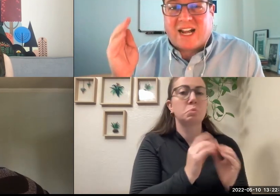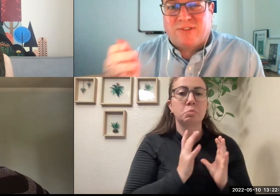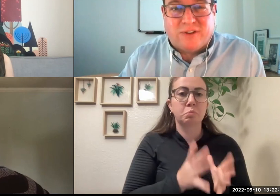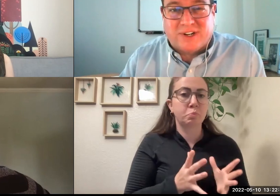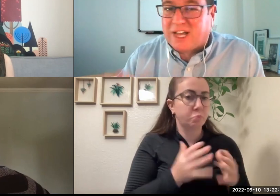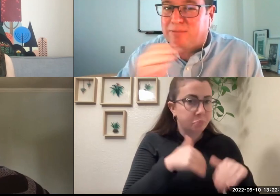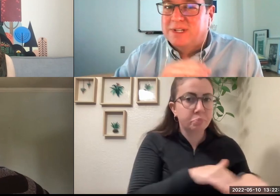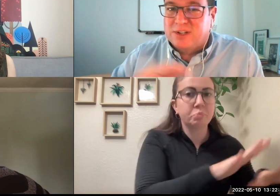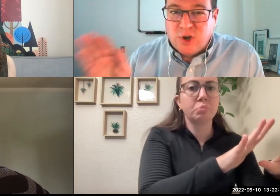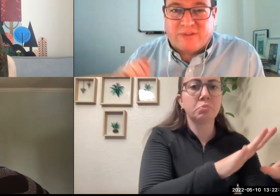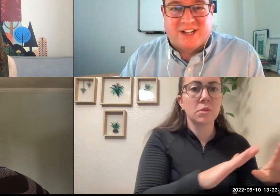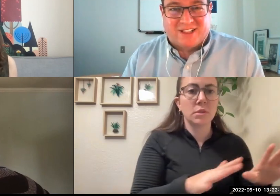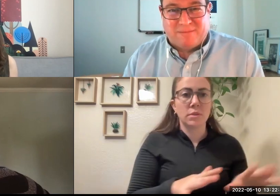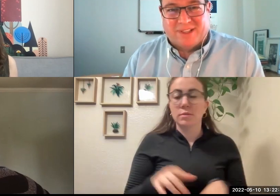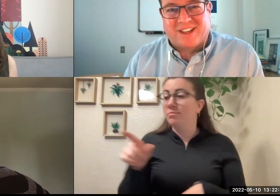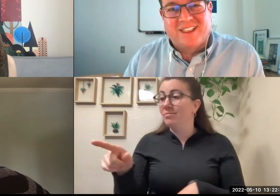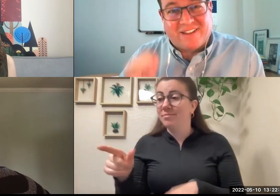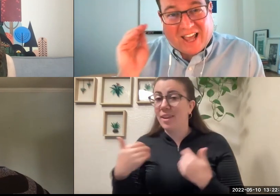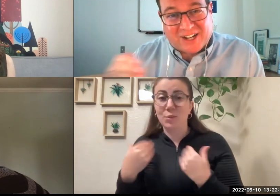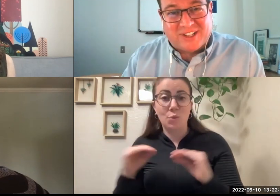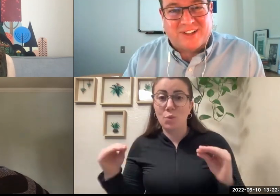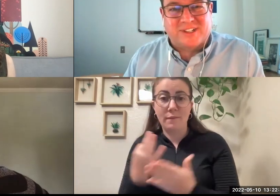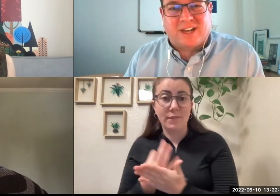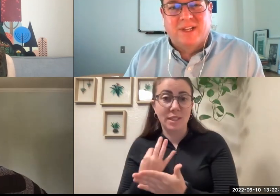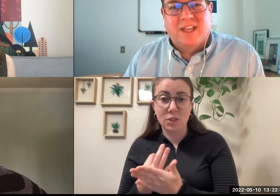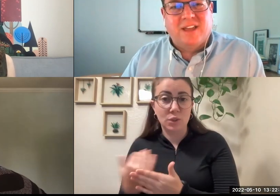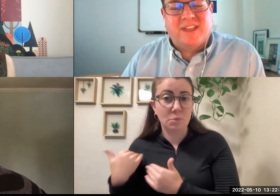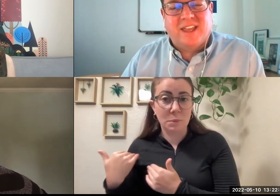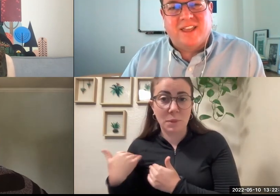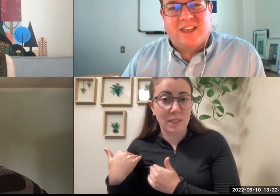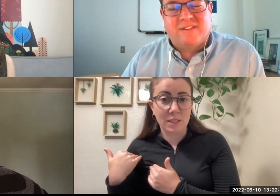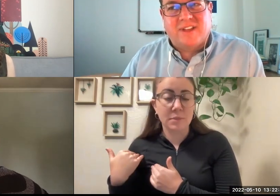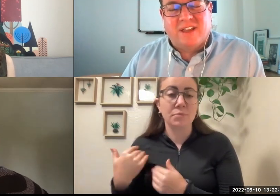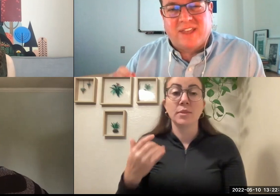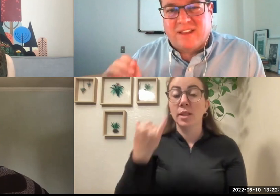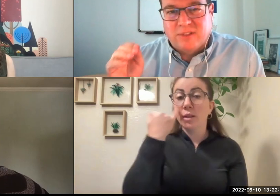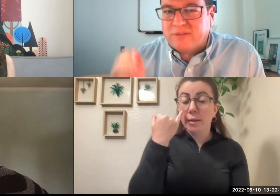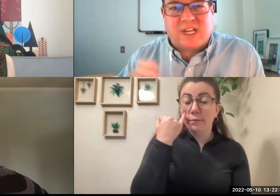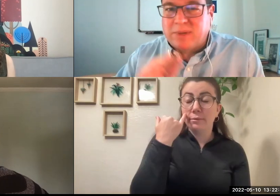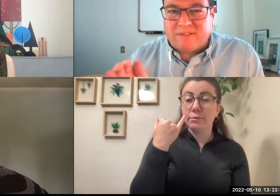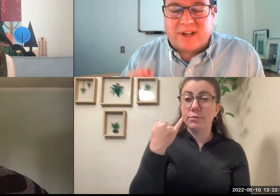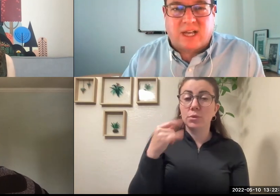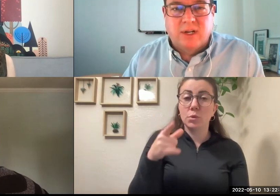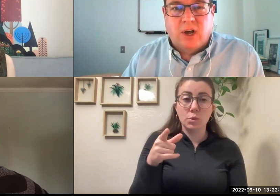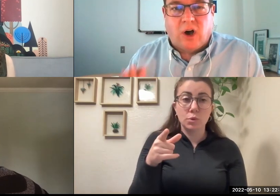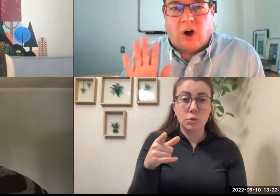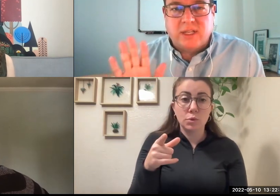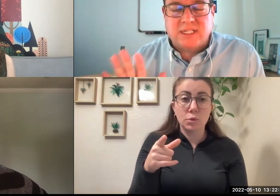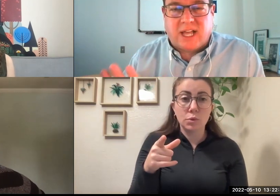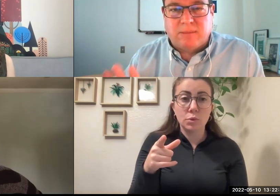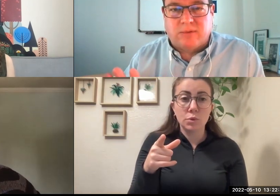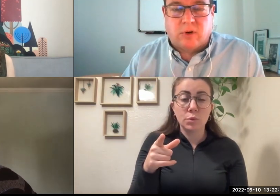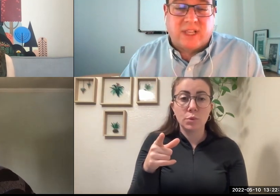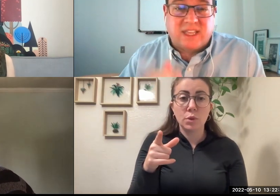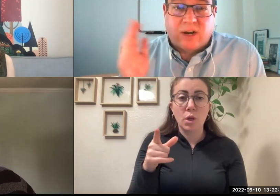don't actively look for a job, no financial liability. They have to actively look for a job. If they look for a job and can't find a job, all